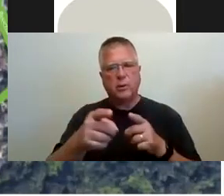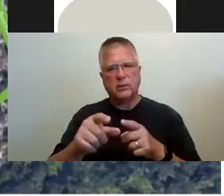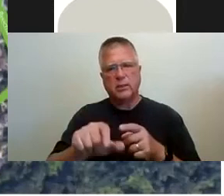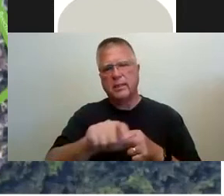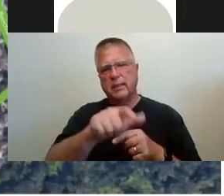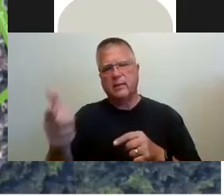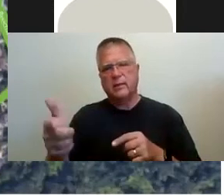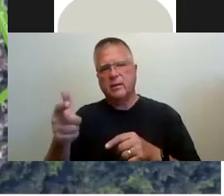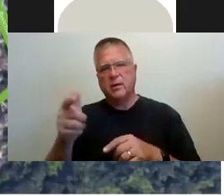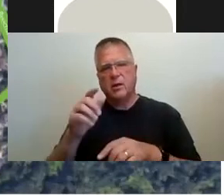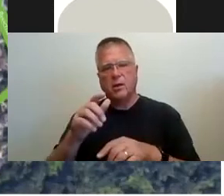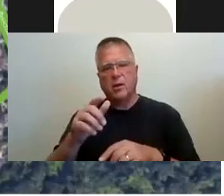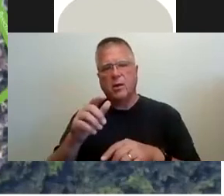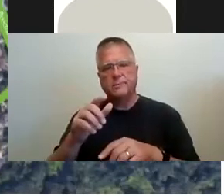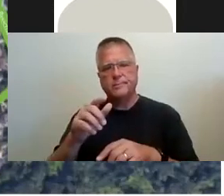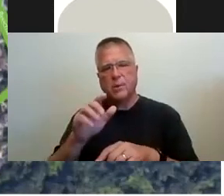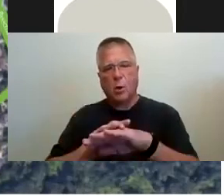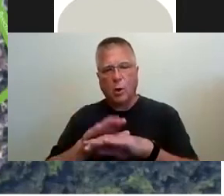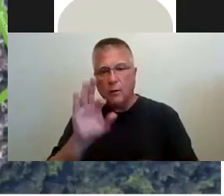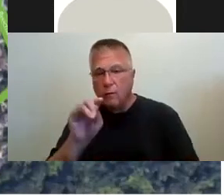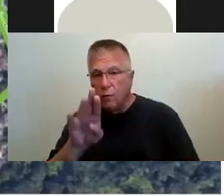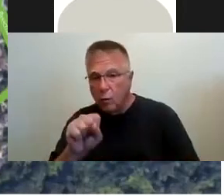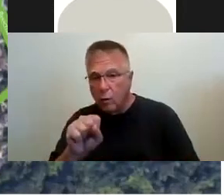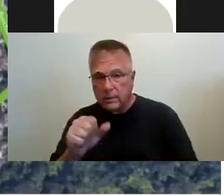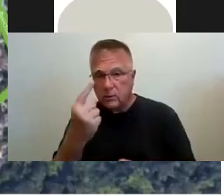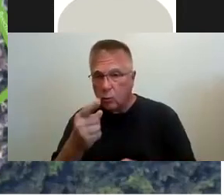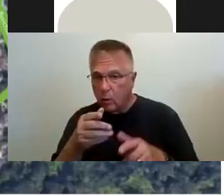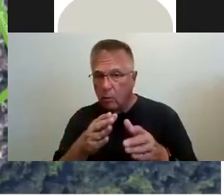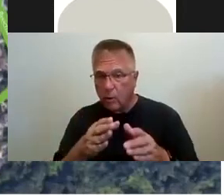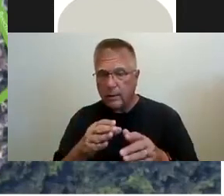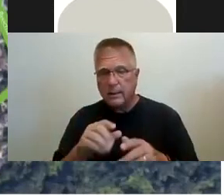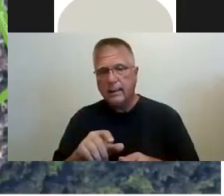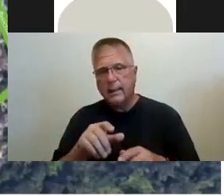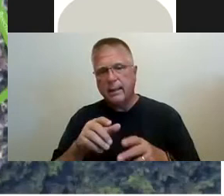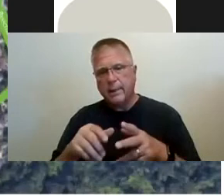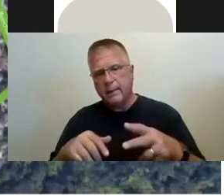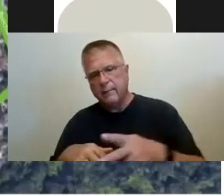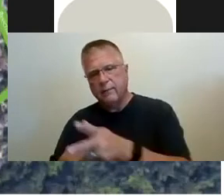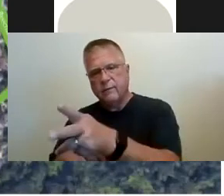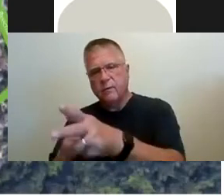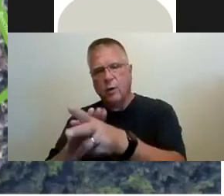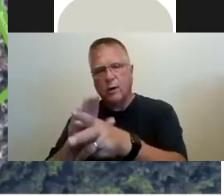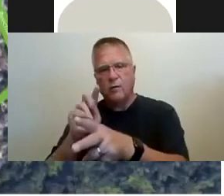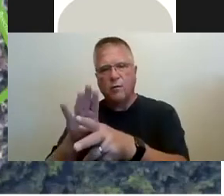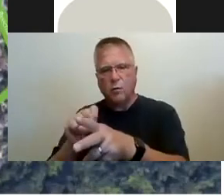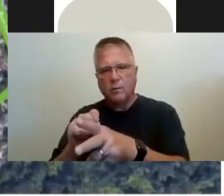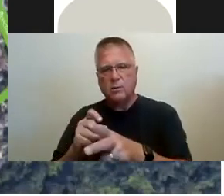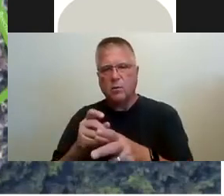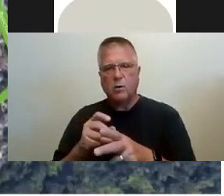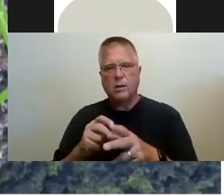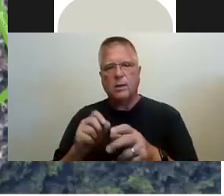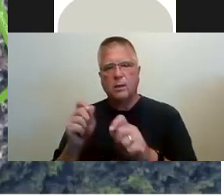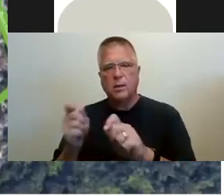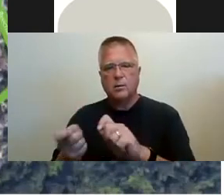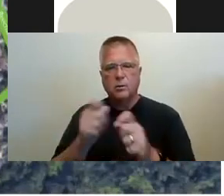them on Forbes, which is the other place that they could be, keeping them on Forbes, or keeping them on